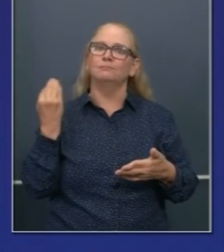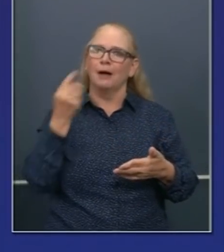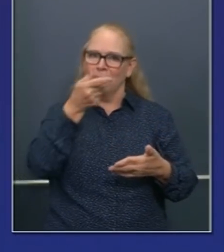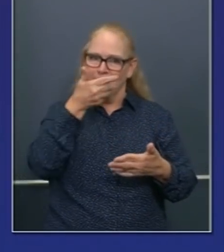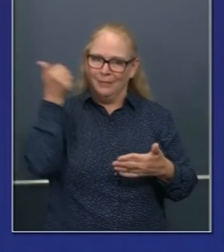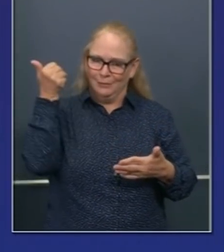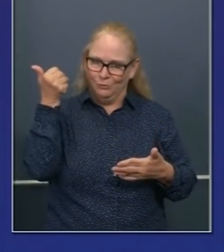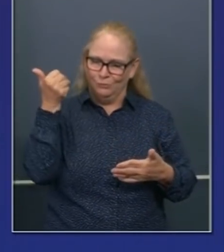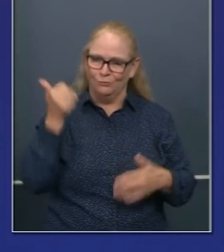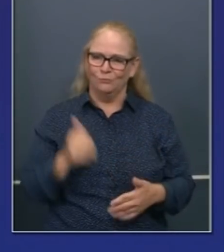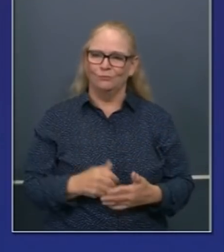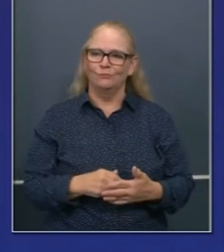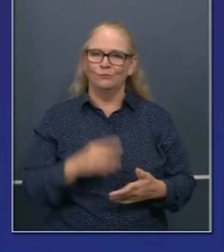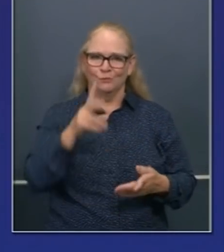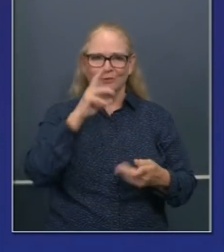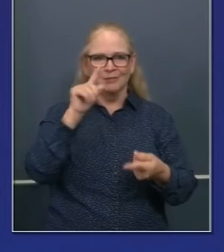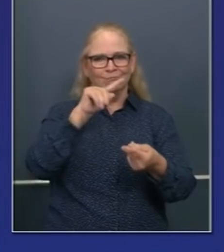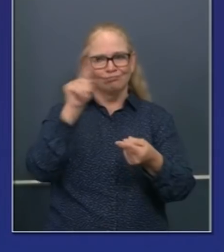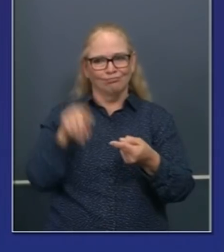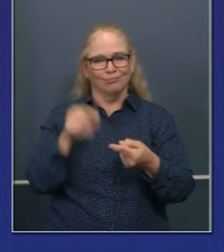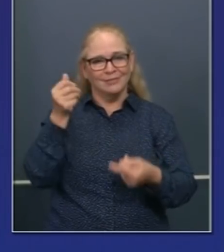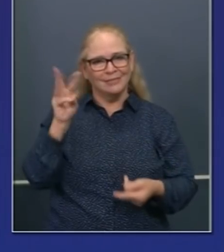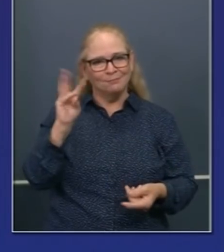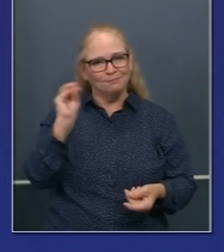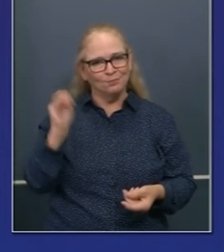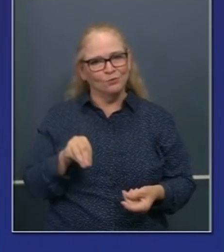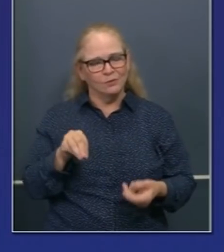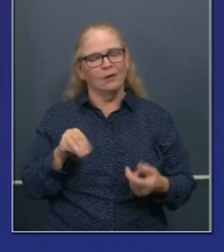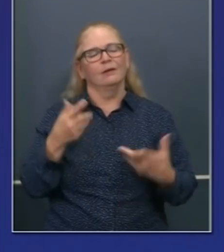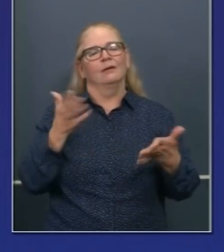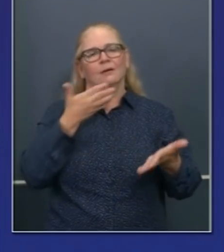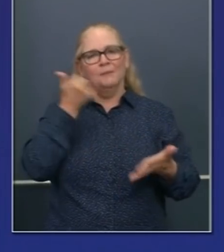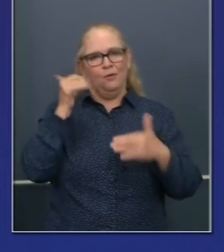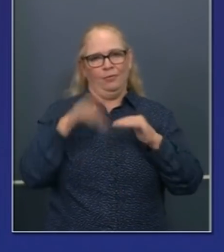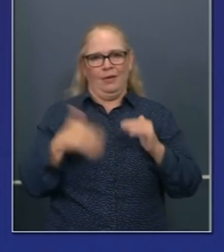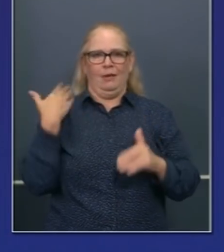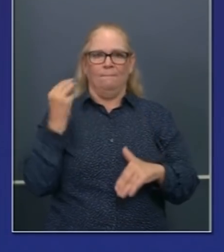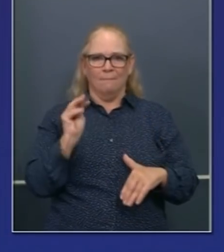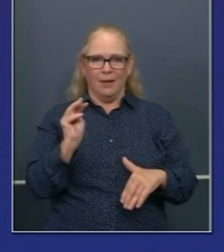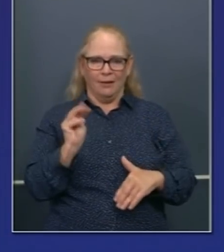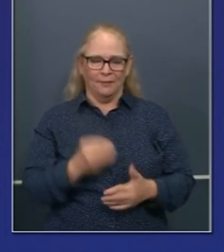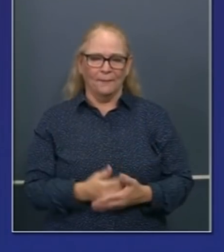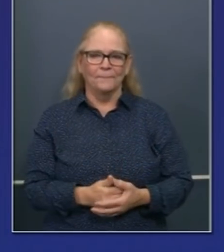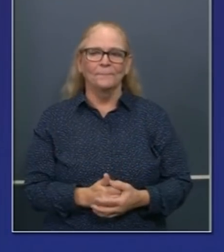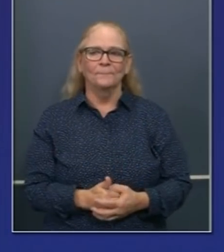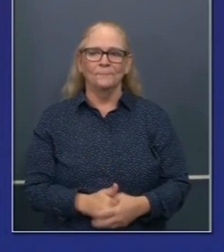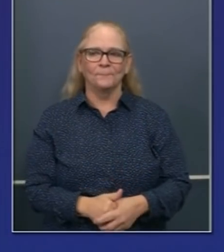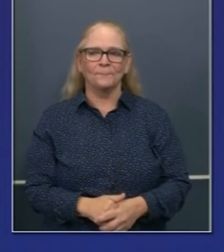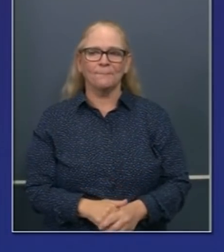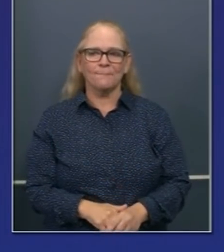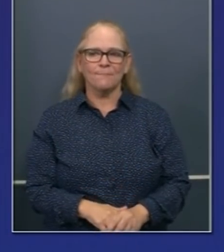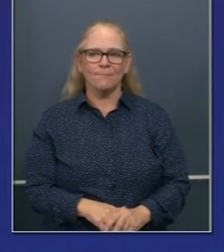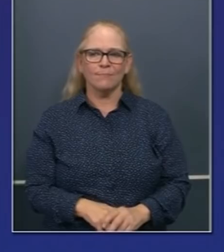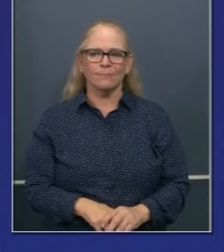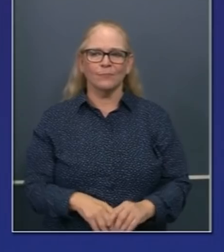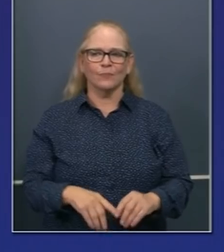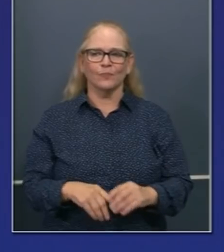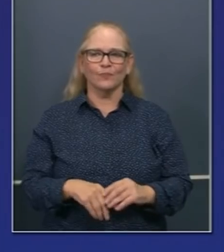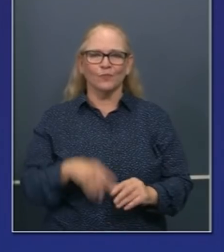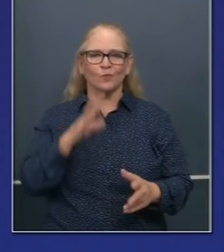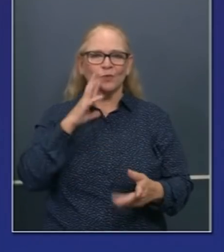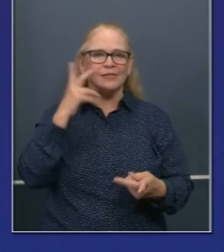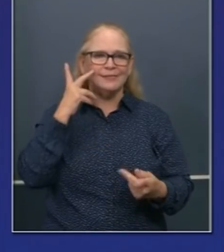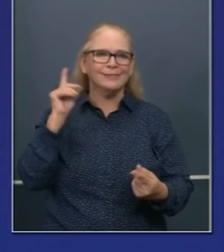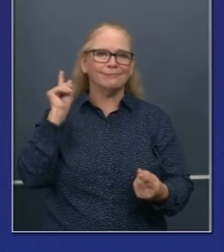16% decrease on ICU admissions over a 14-day period. So tracking similarly to the decreases we're seeing,